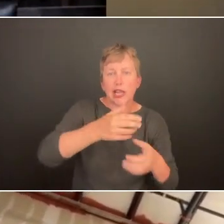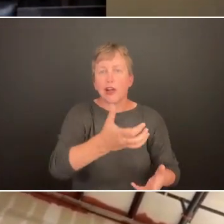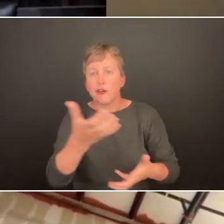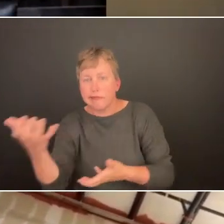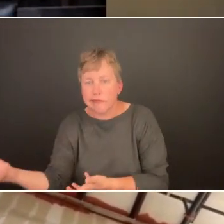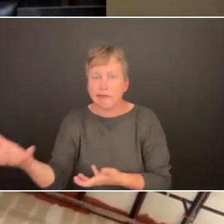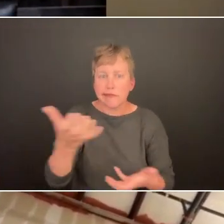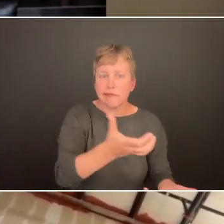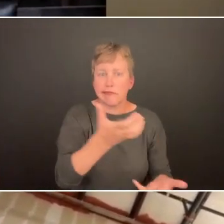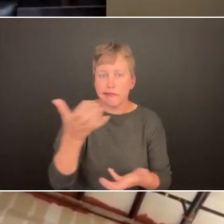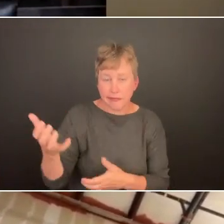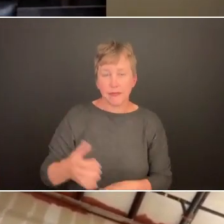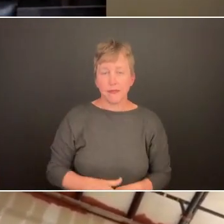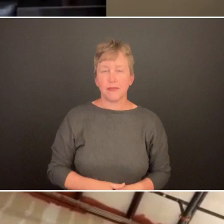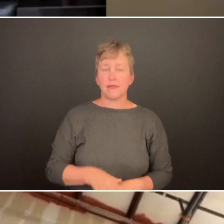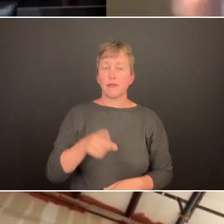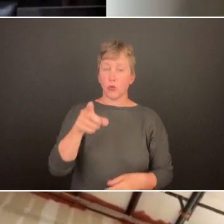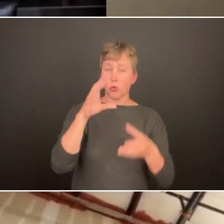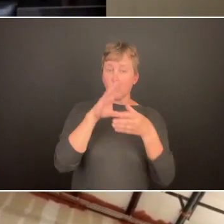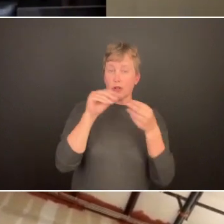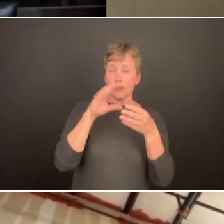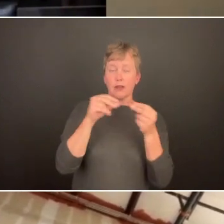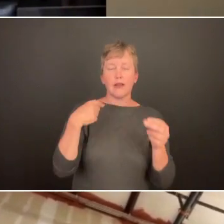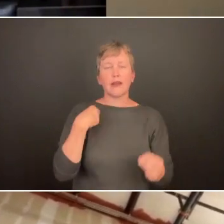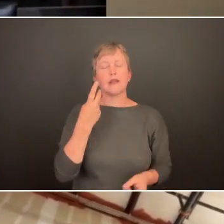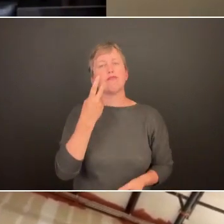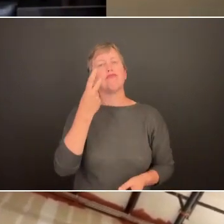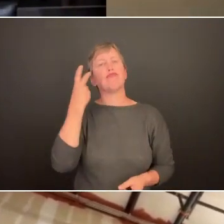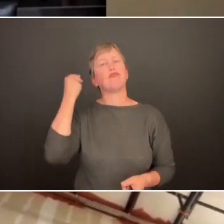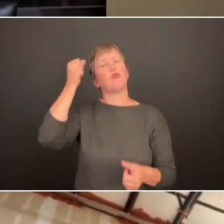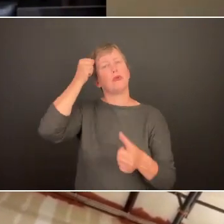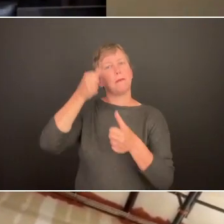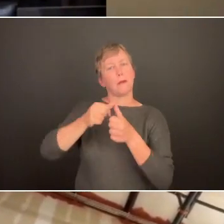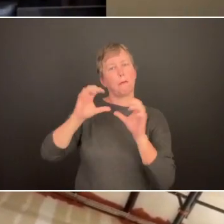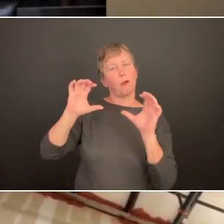when you were talking about that, I remember that class